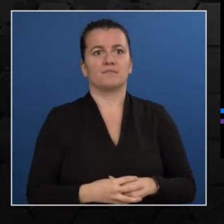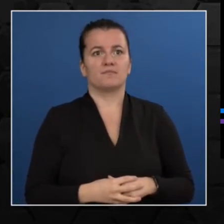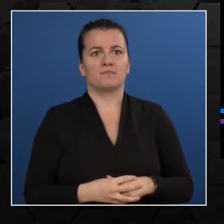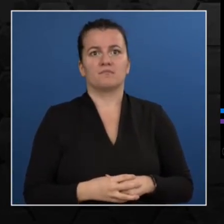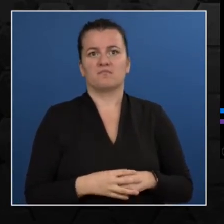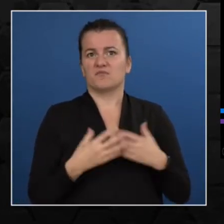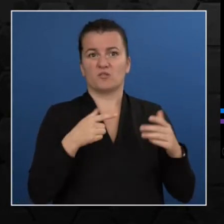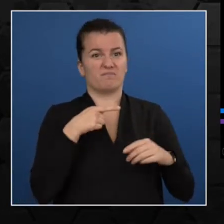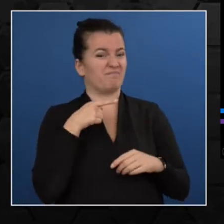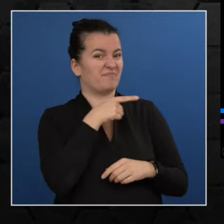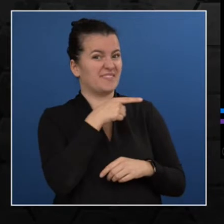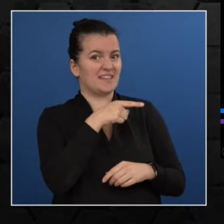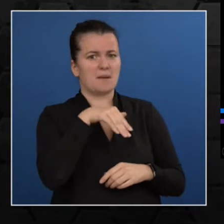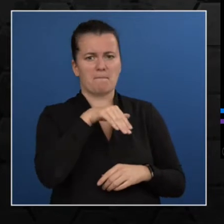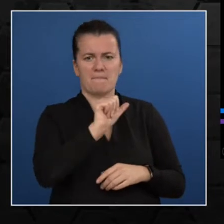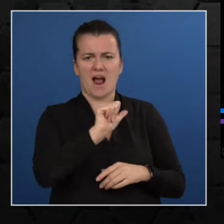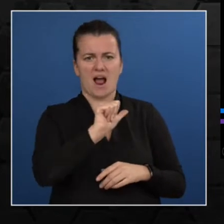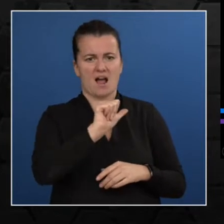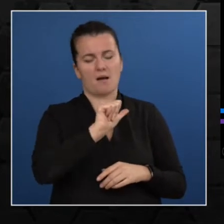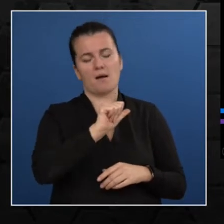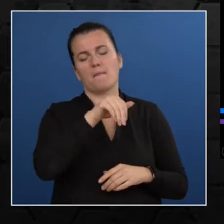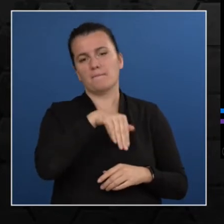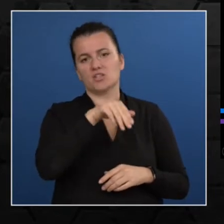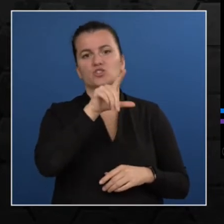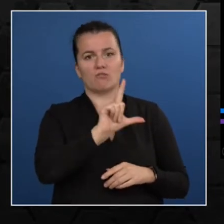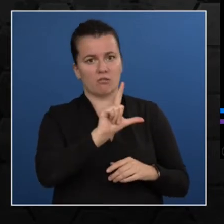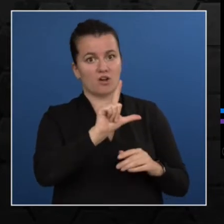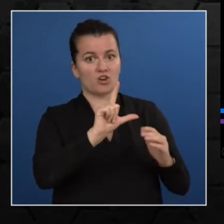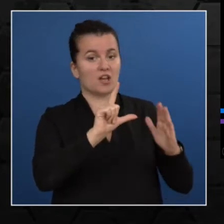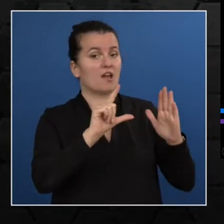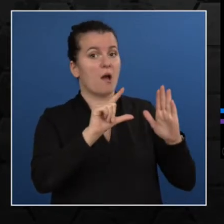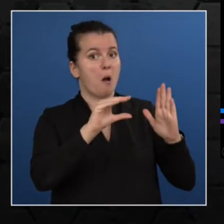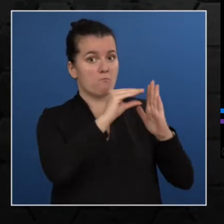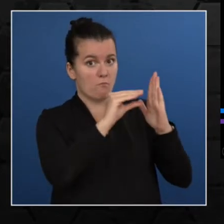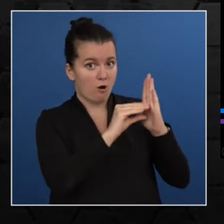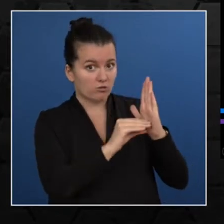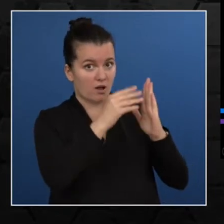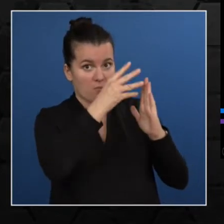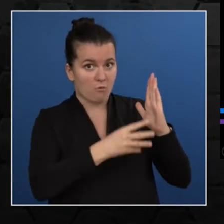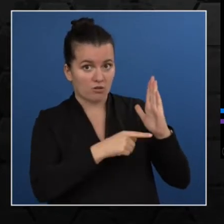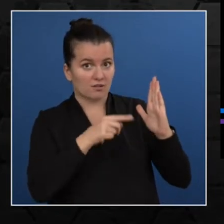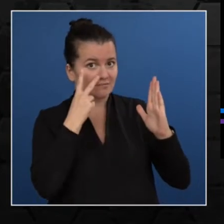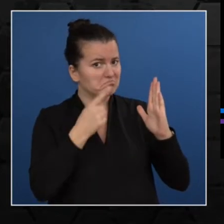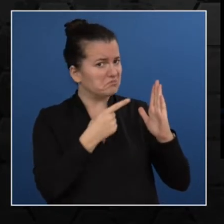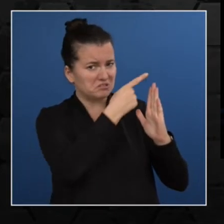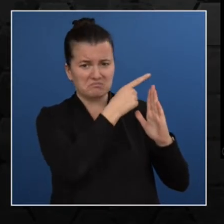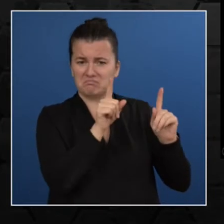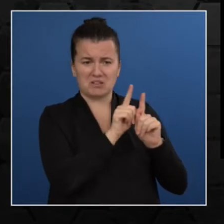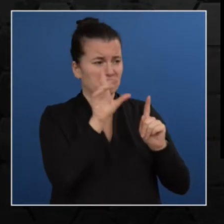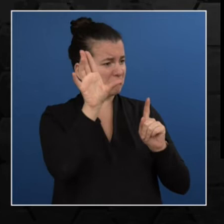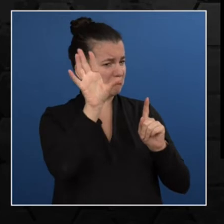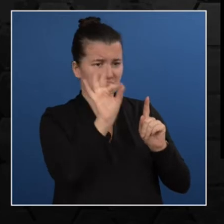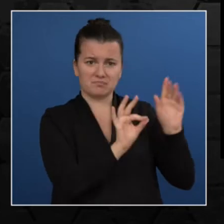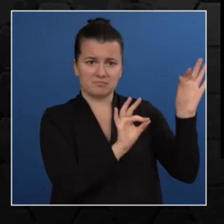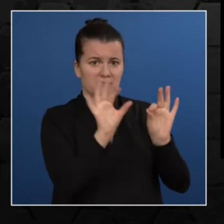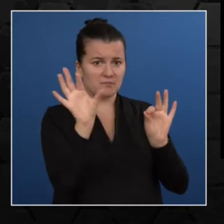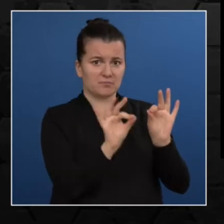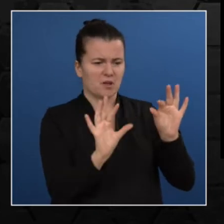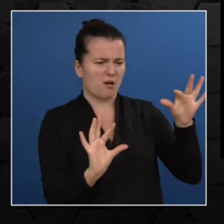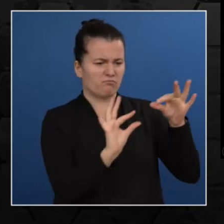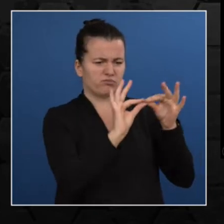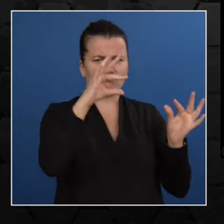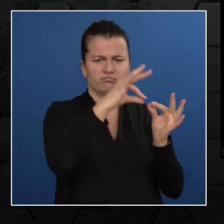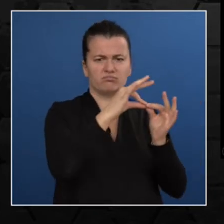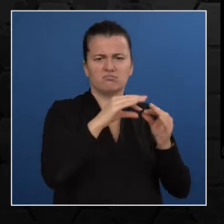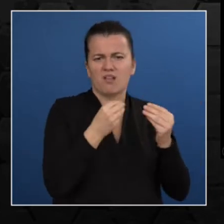model as demonstrated in the picture on the side. So how exactly does it work? So as I